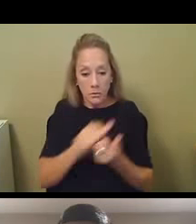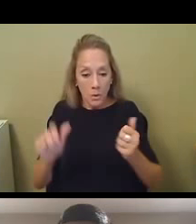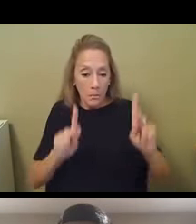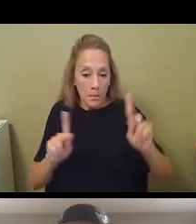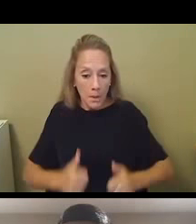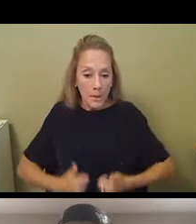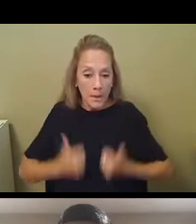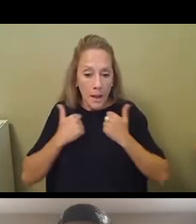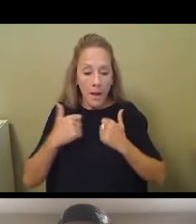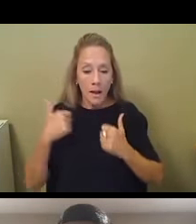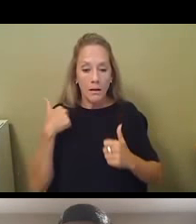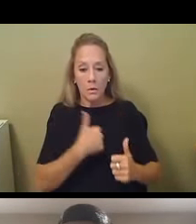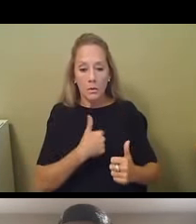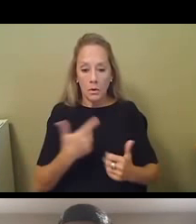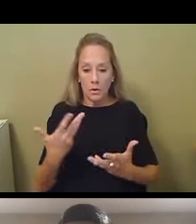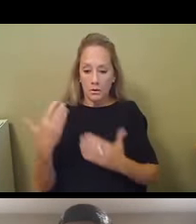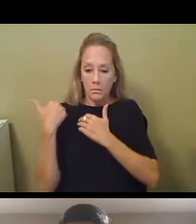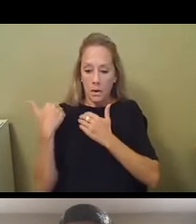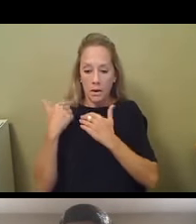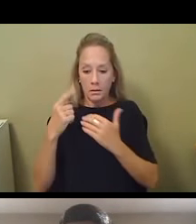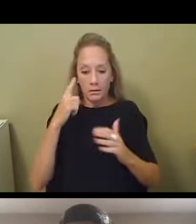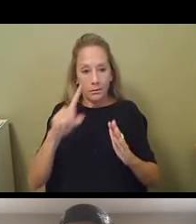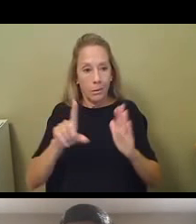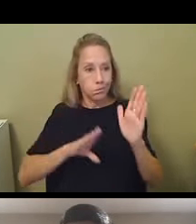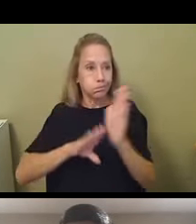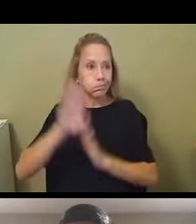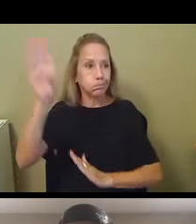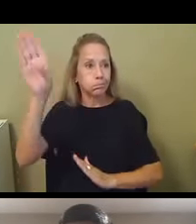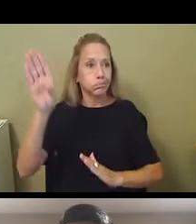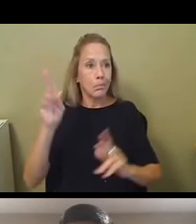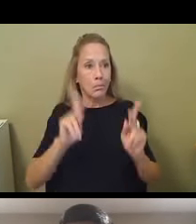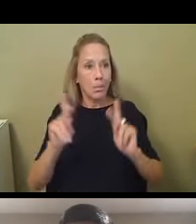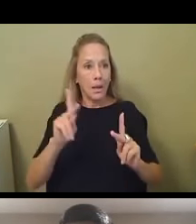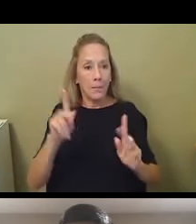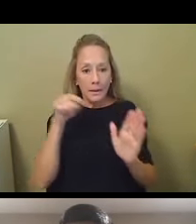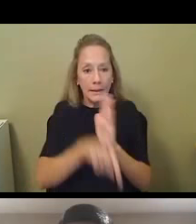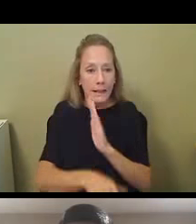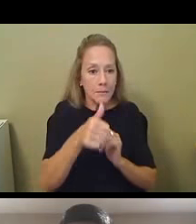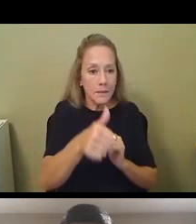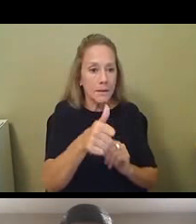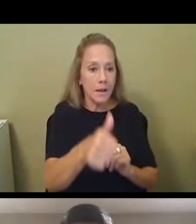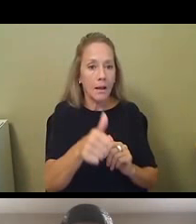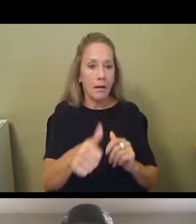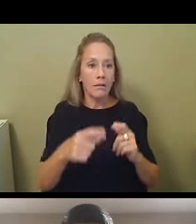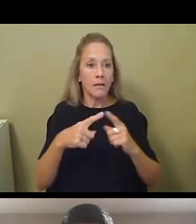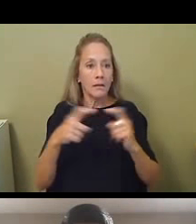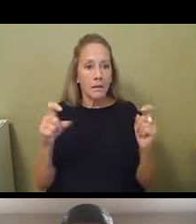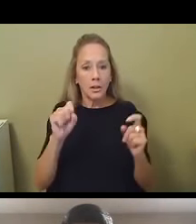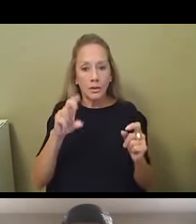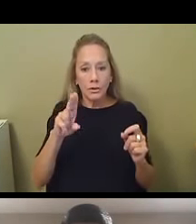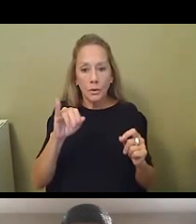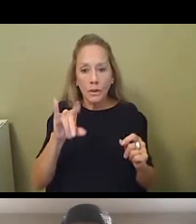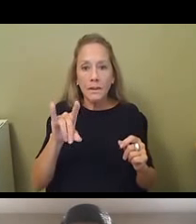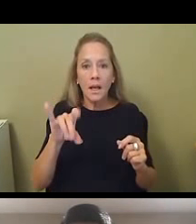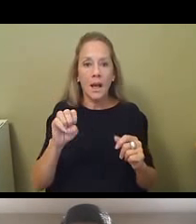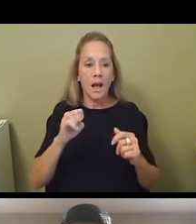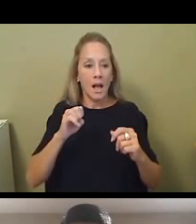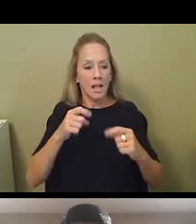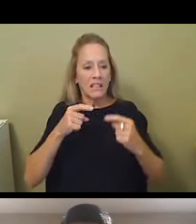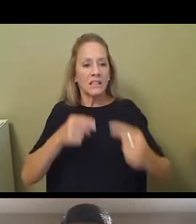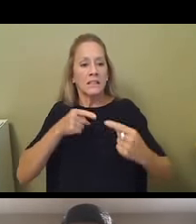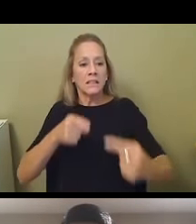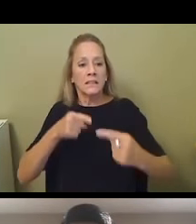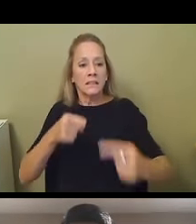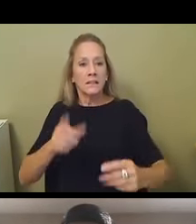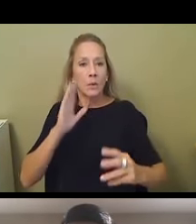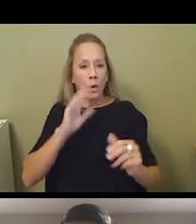We're responsible for skyrocketing overdoses, suicides, and being told that the battle's going to continue.